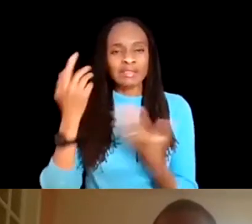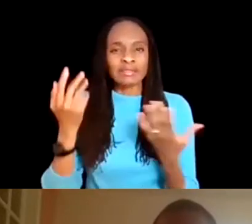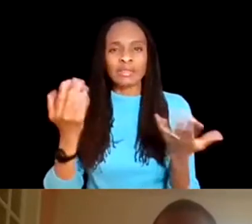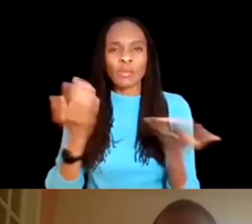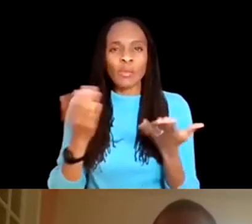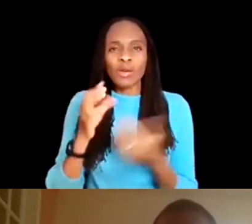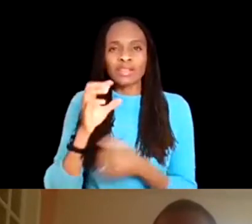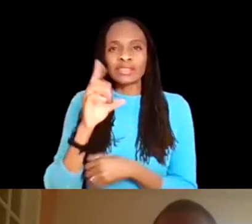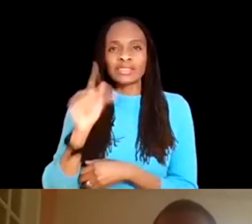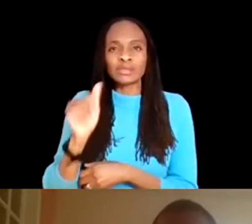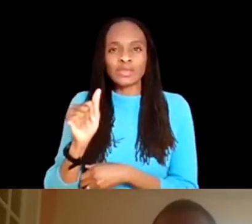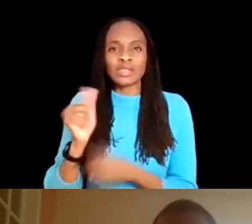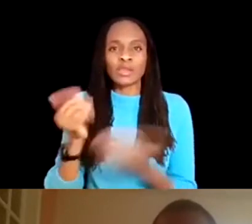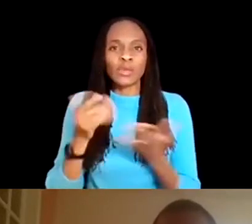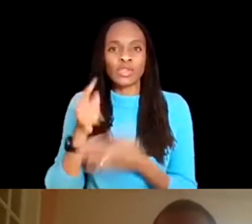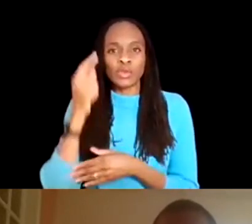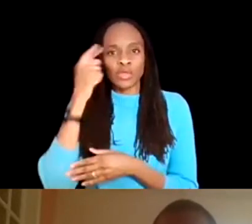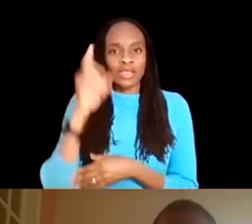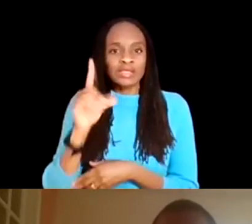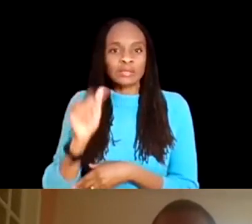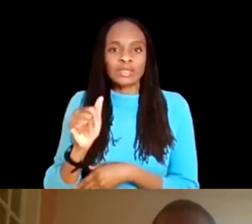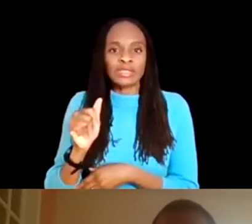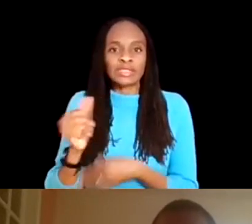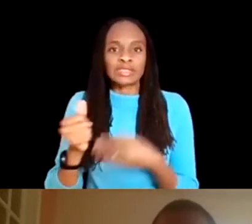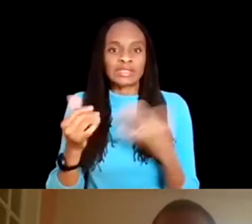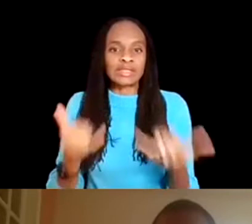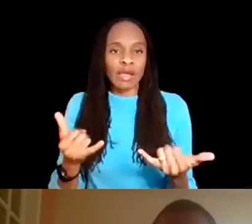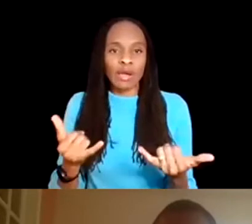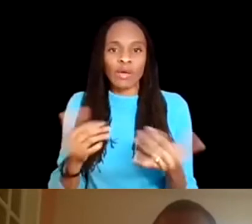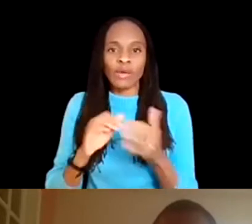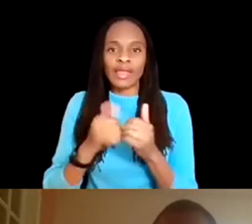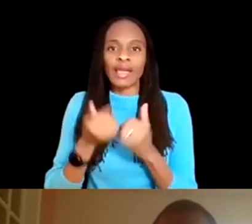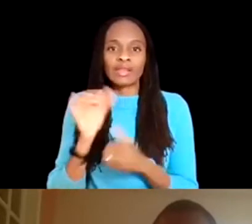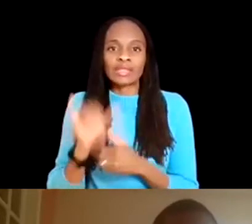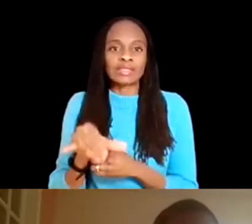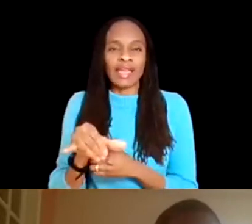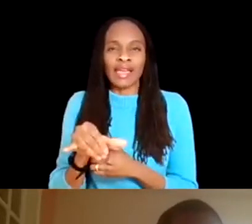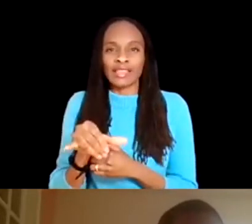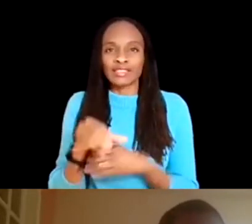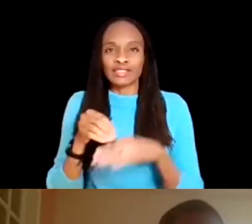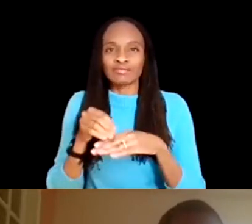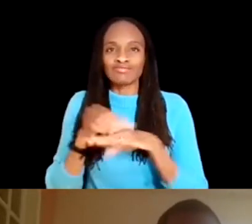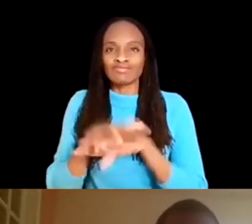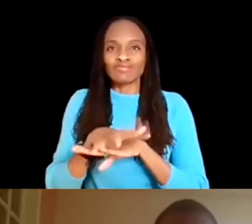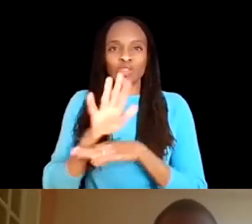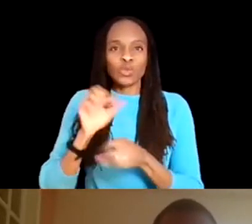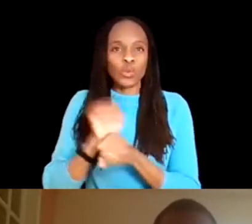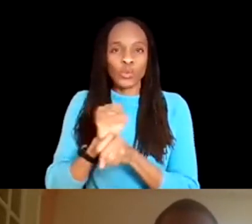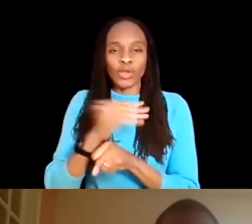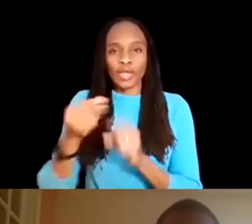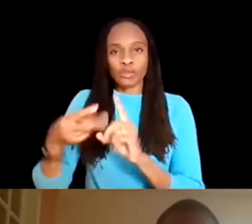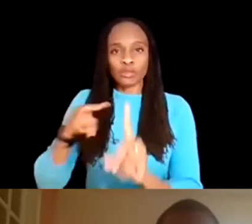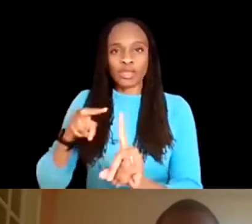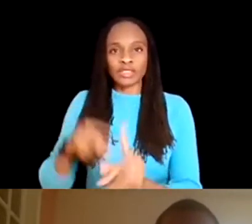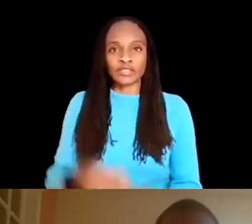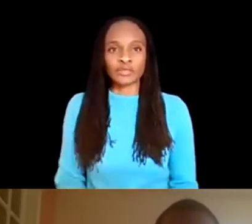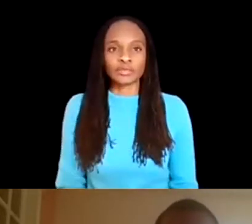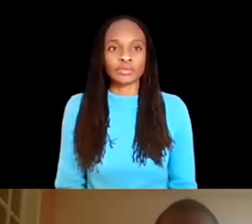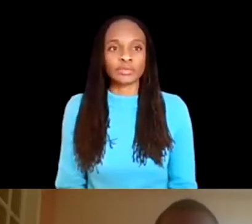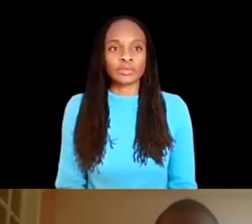and what you believe it to be now and how it's sort of informed your work and your perspective. I think